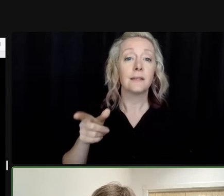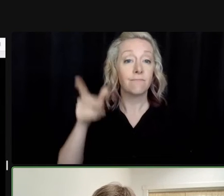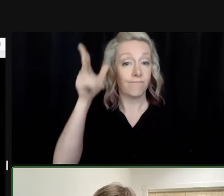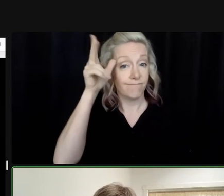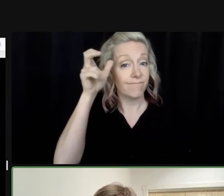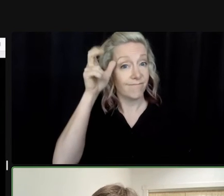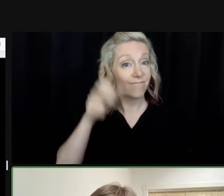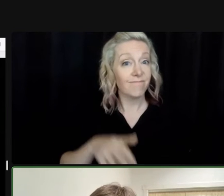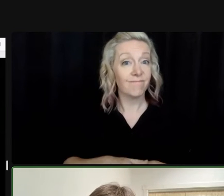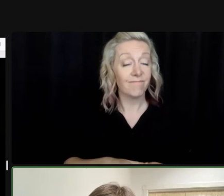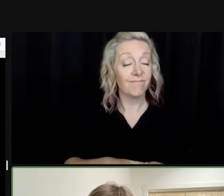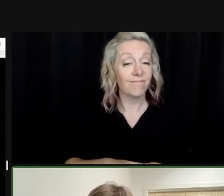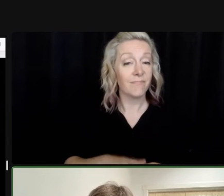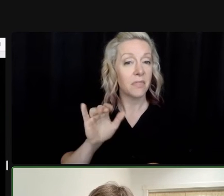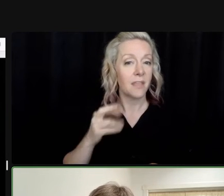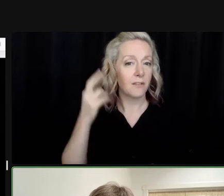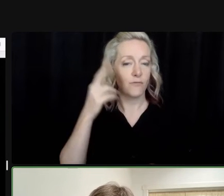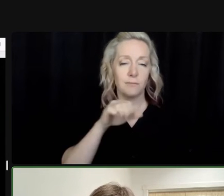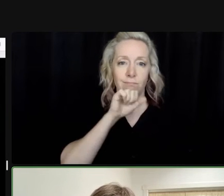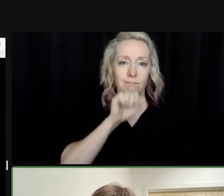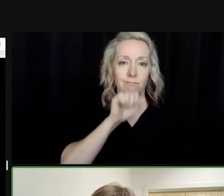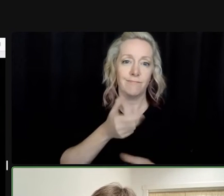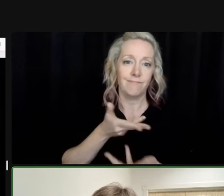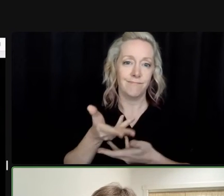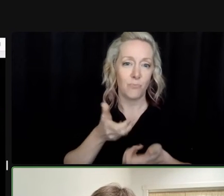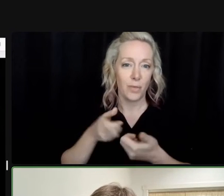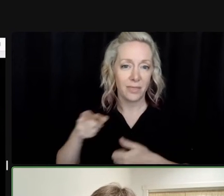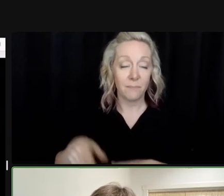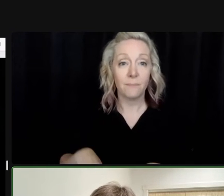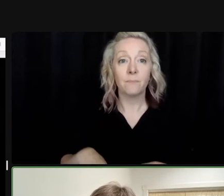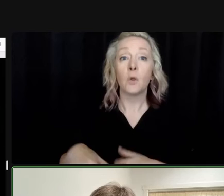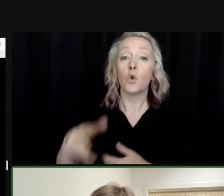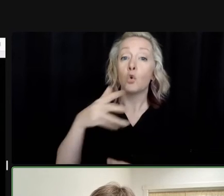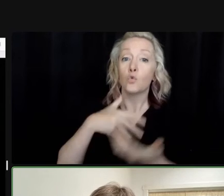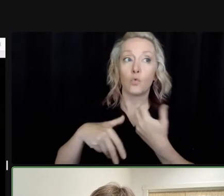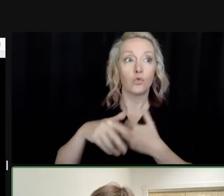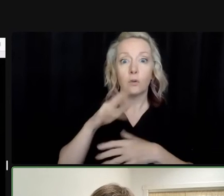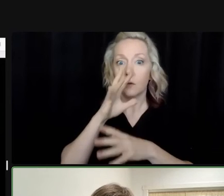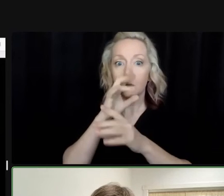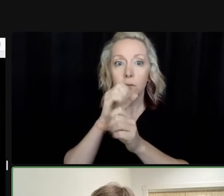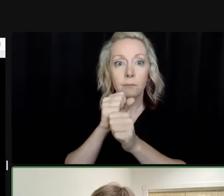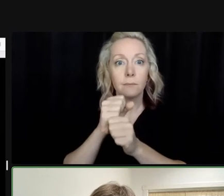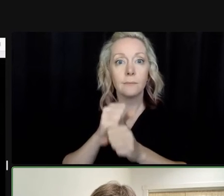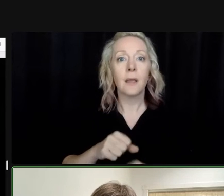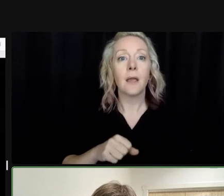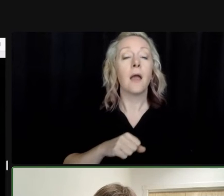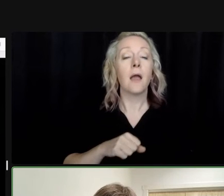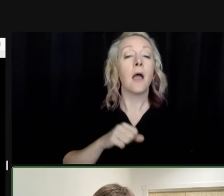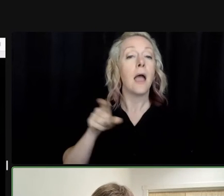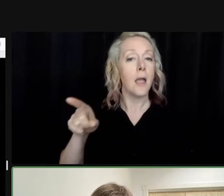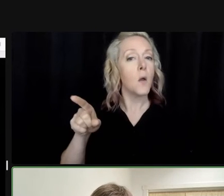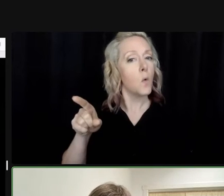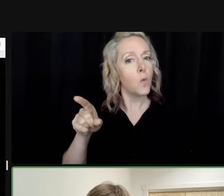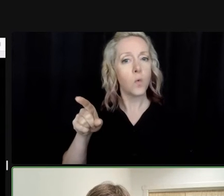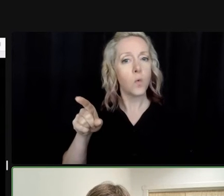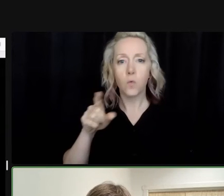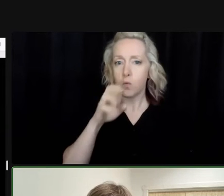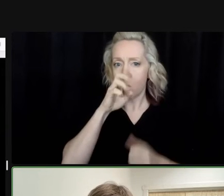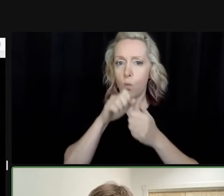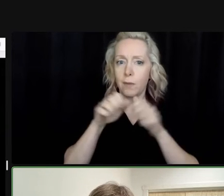mischievous, which is one of the reasons I love them. They're very socially interested in things and mighty particular about order